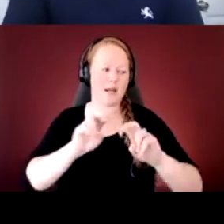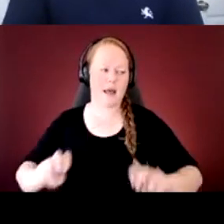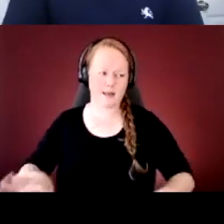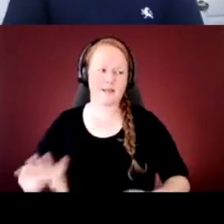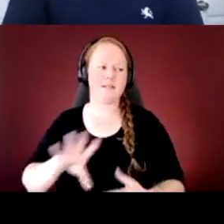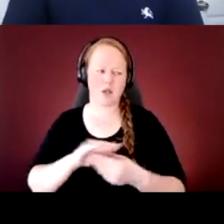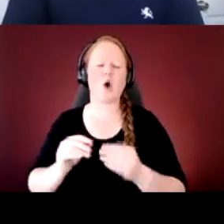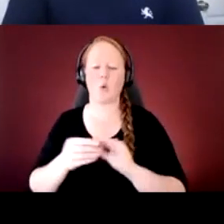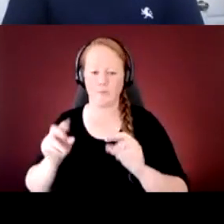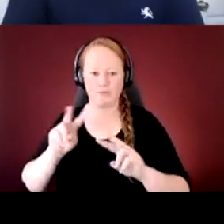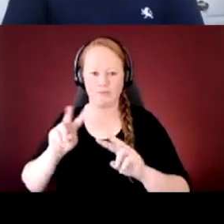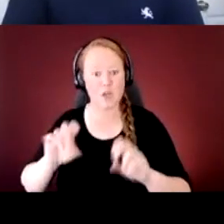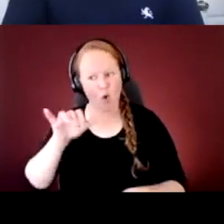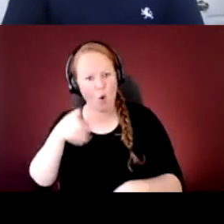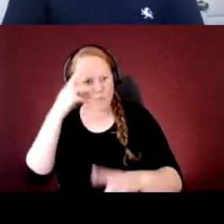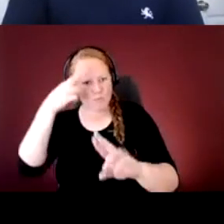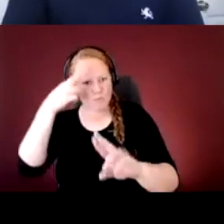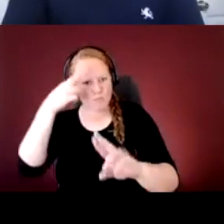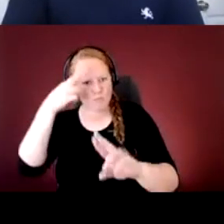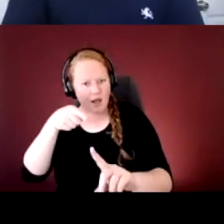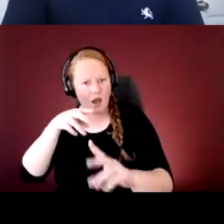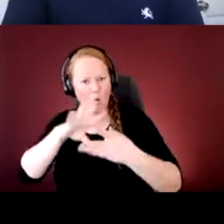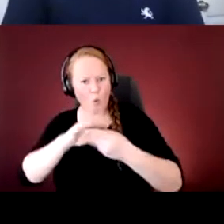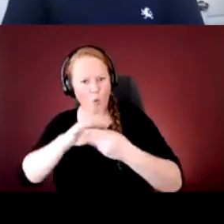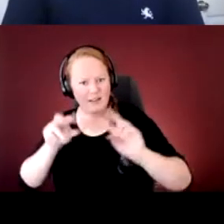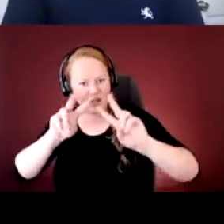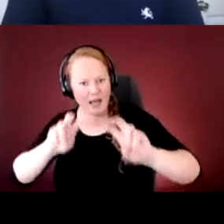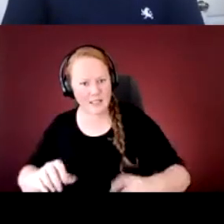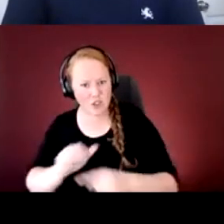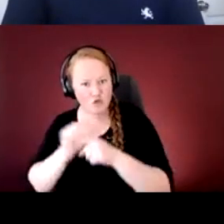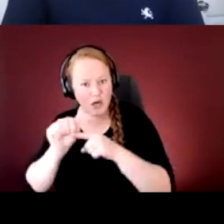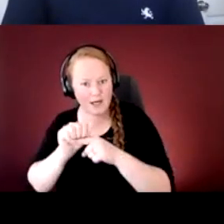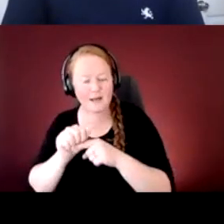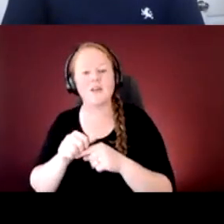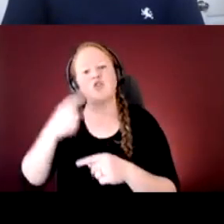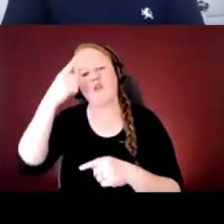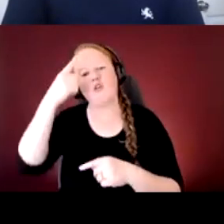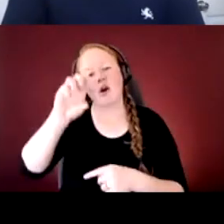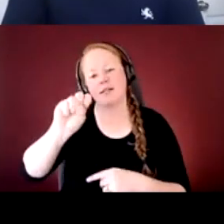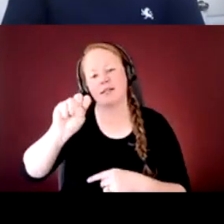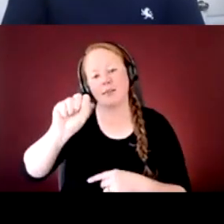of this qualitative analysis training is to build the Stimulus Advisory Board